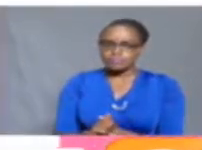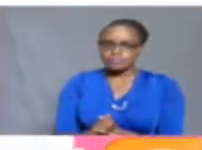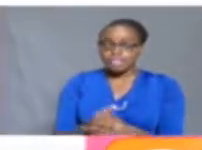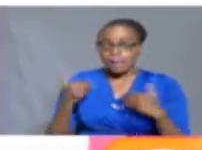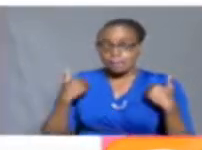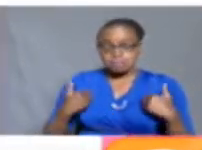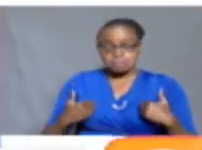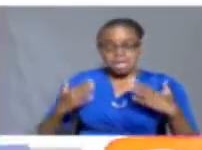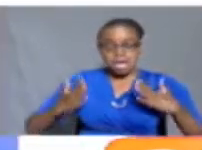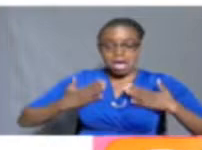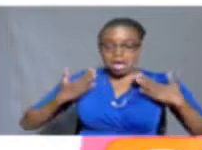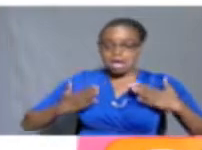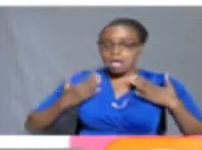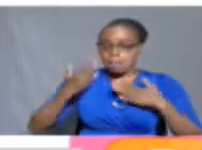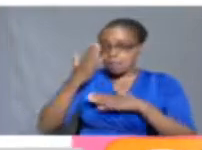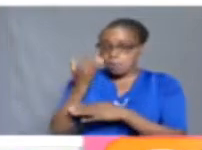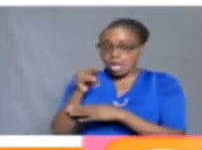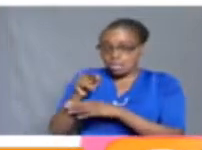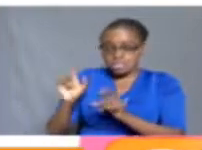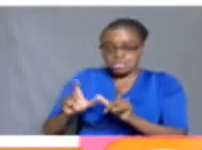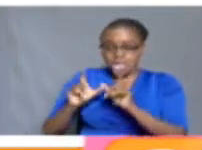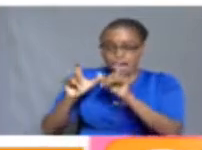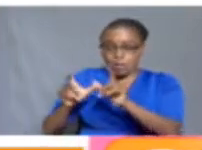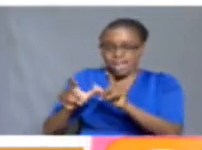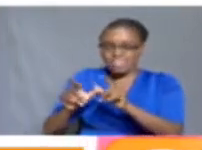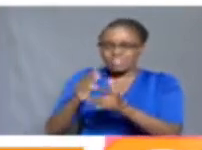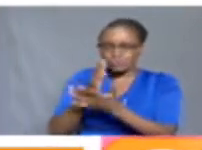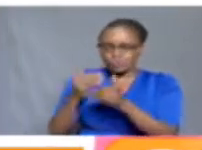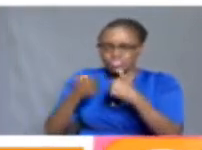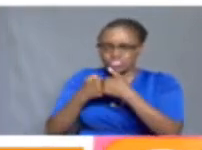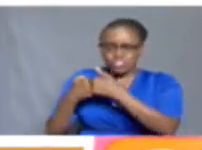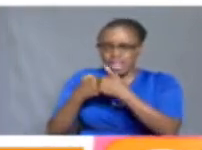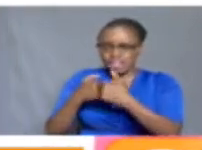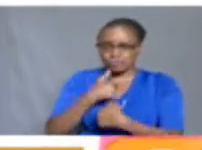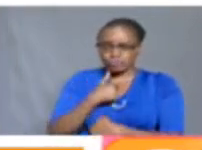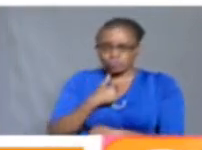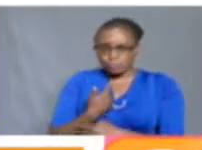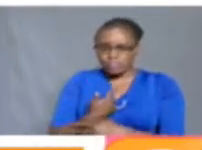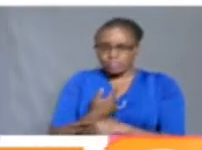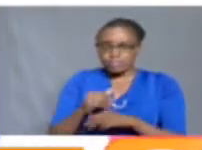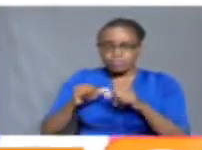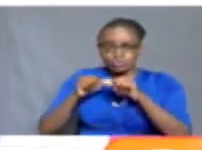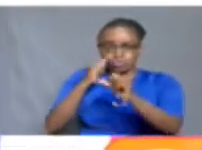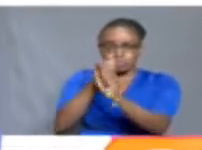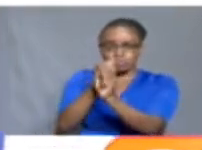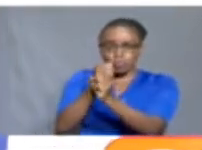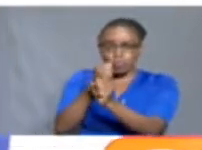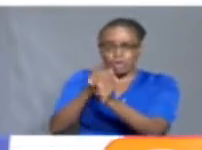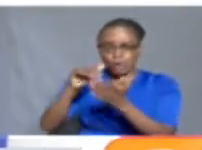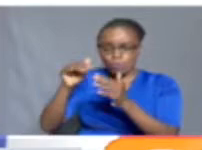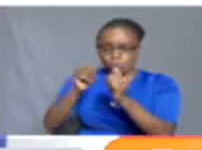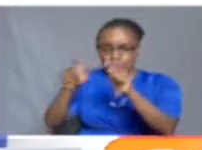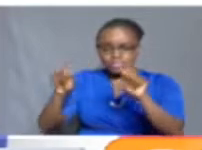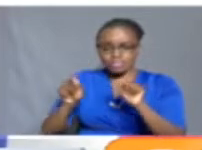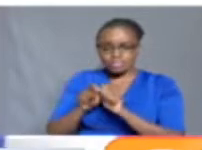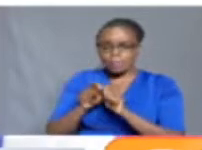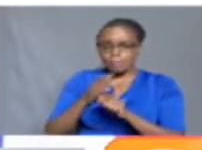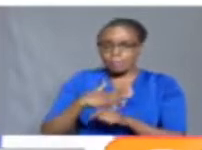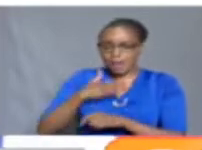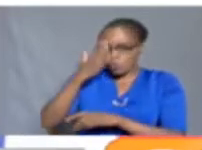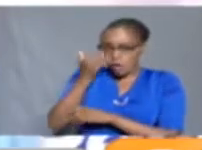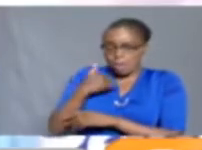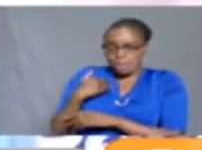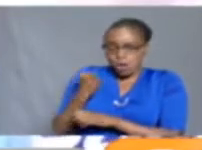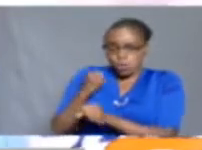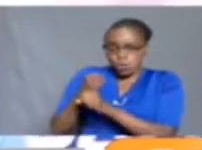I'm happy for this award. It's a big challenge to me to continue working hard with my teammates because I do not